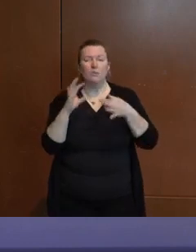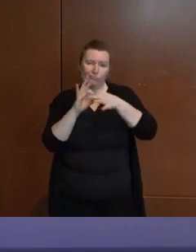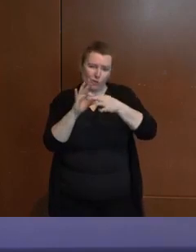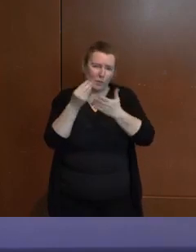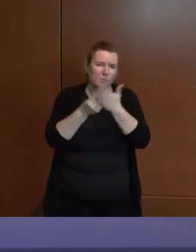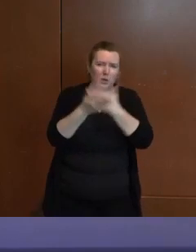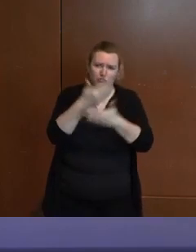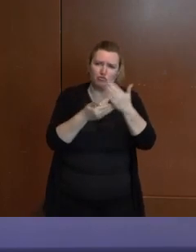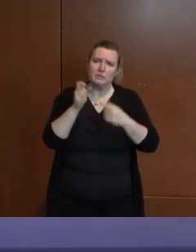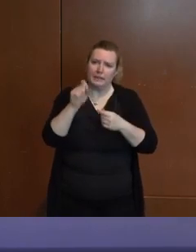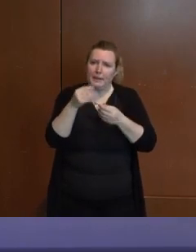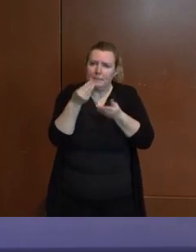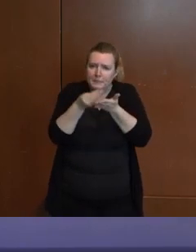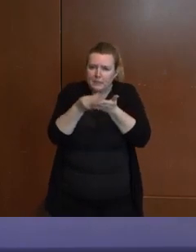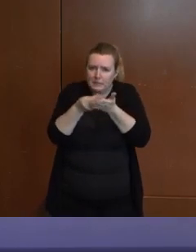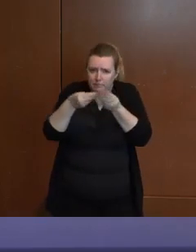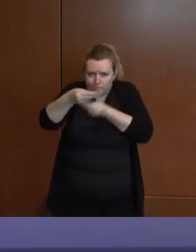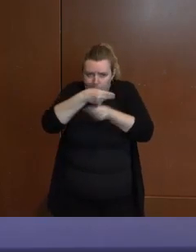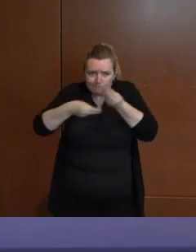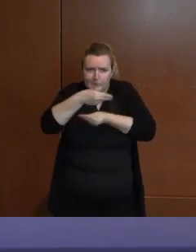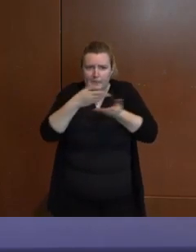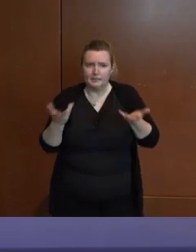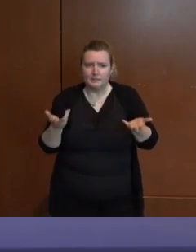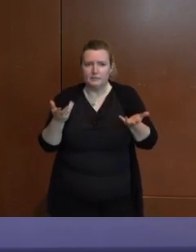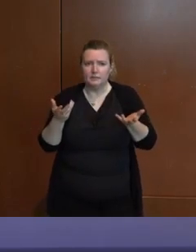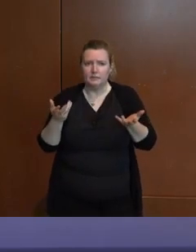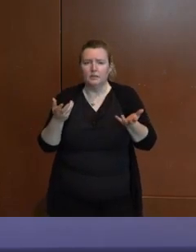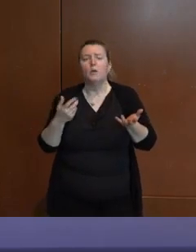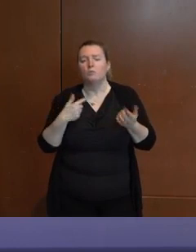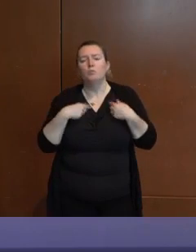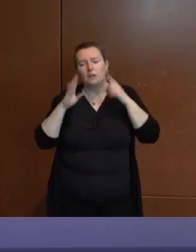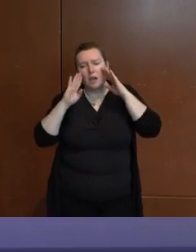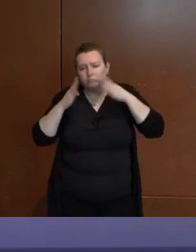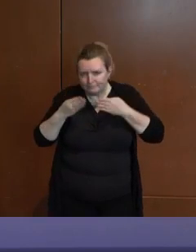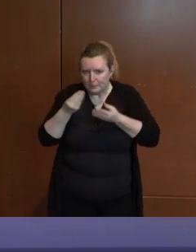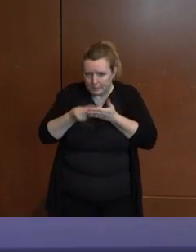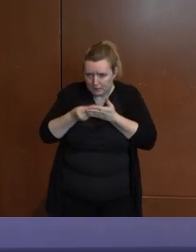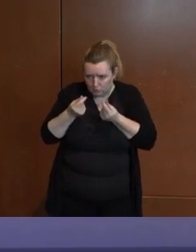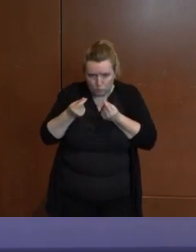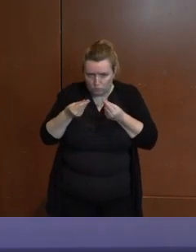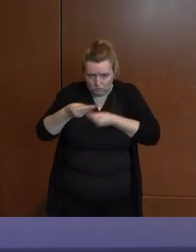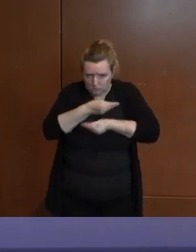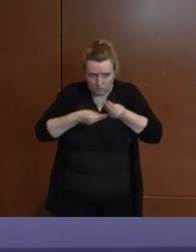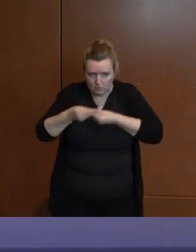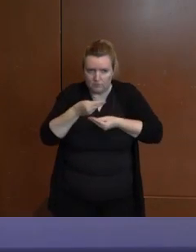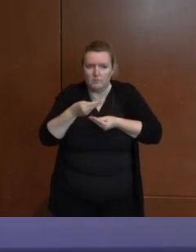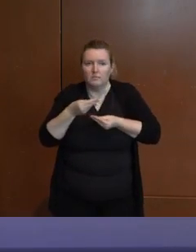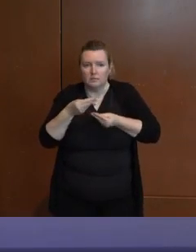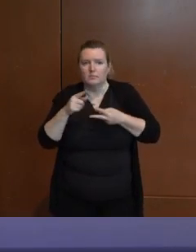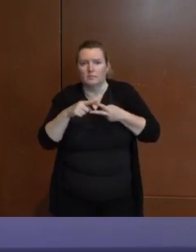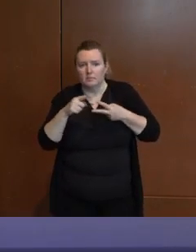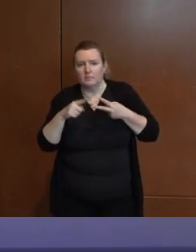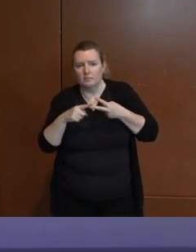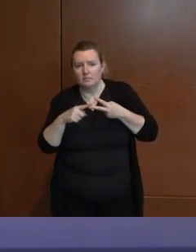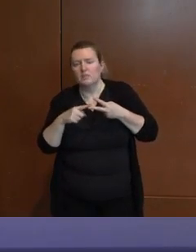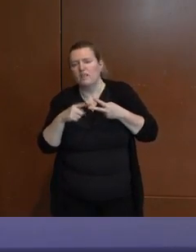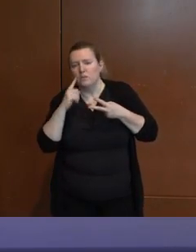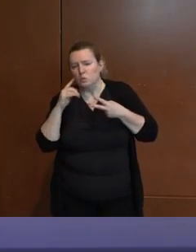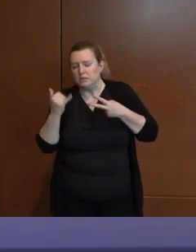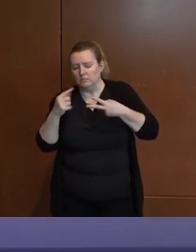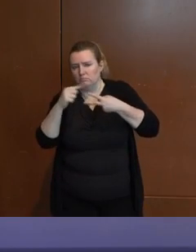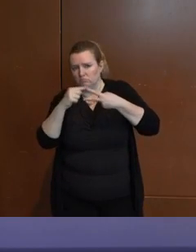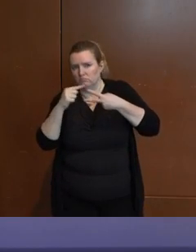budget season and the tax reporting time frame, those are the top two items, I think, Matt, it's fair to say